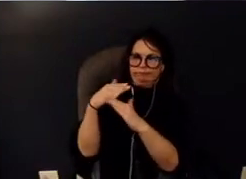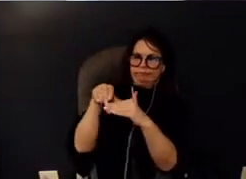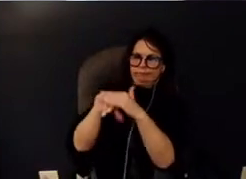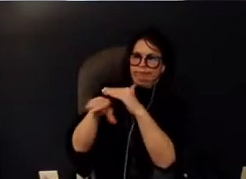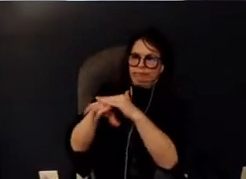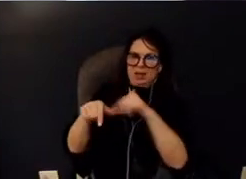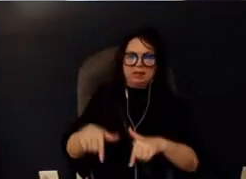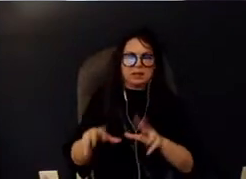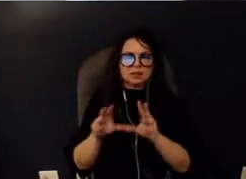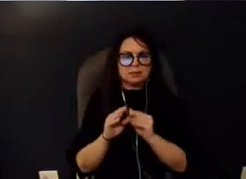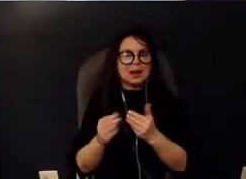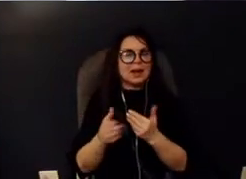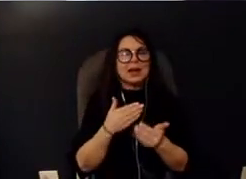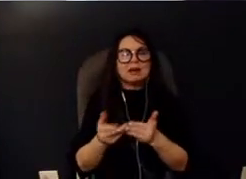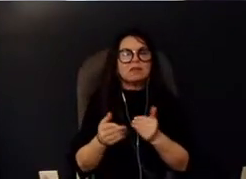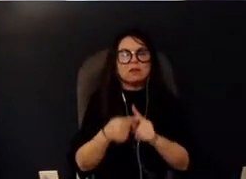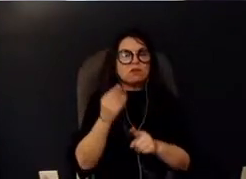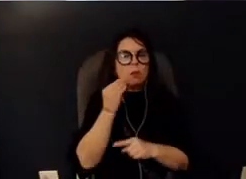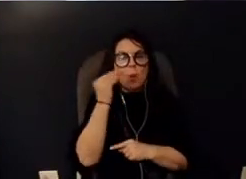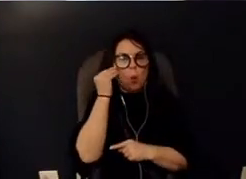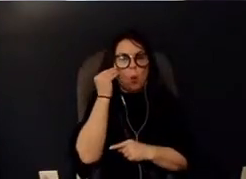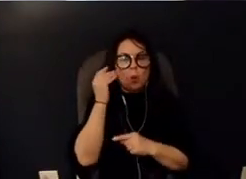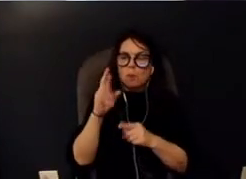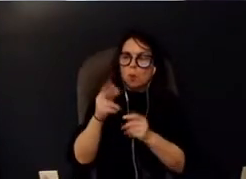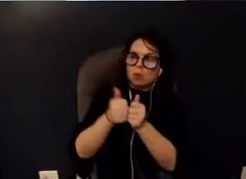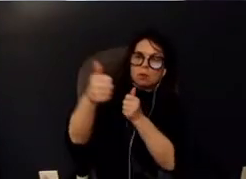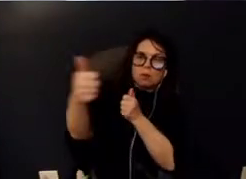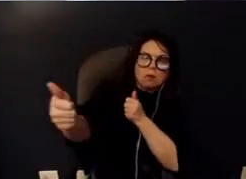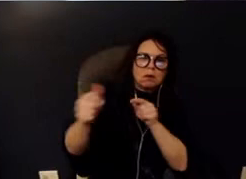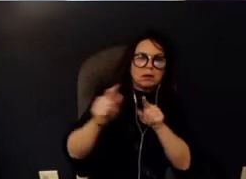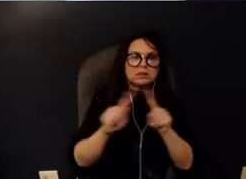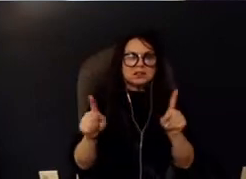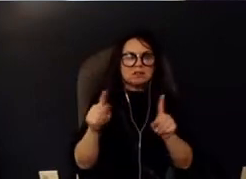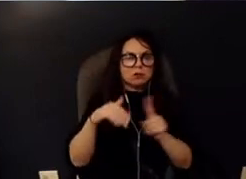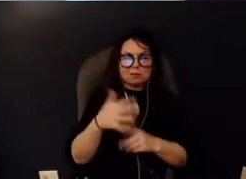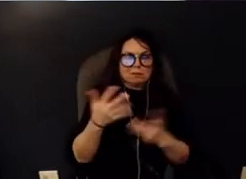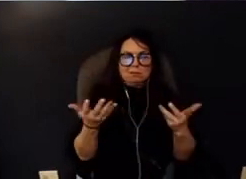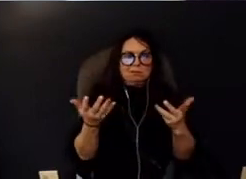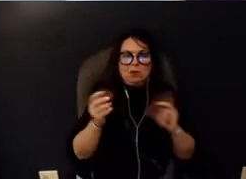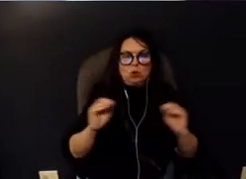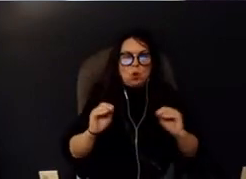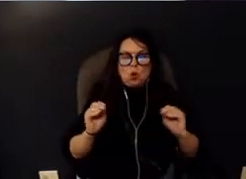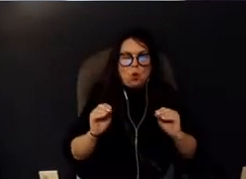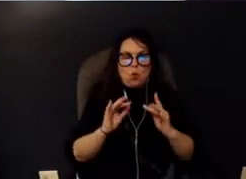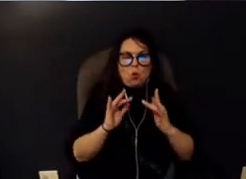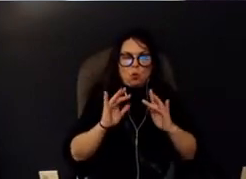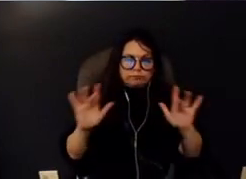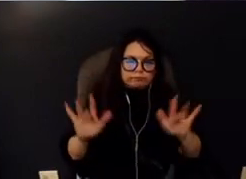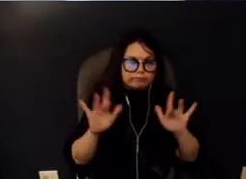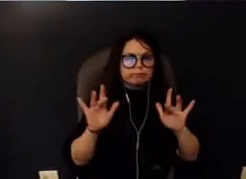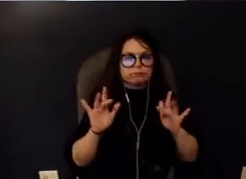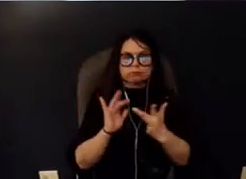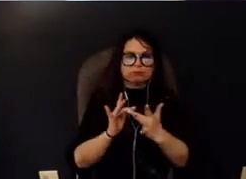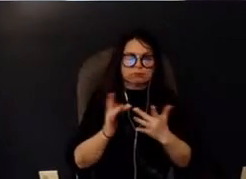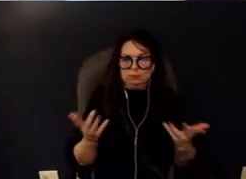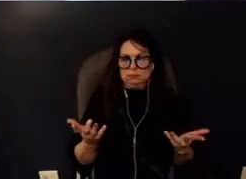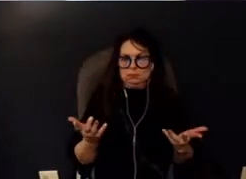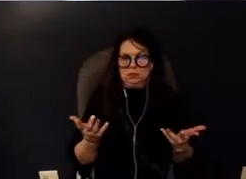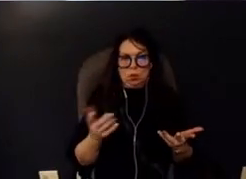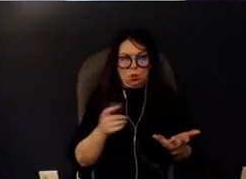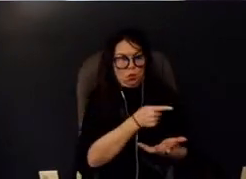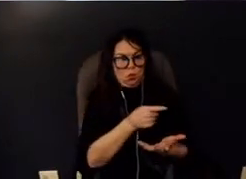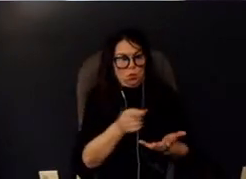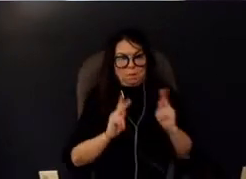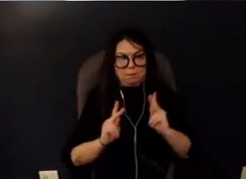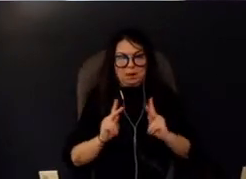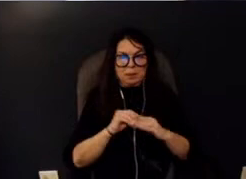environment. And so I stand with those in the community who are asking us